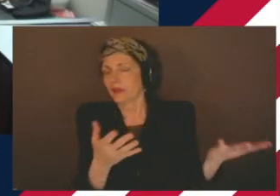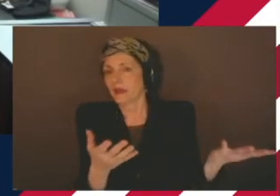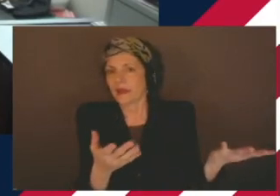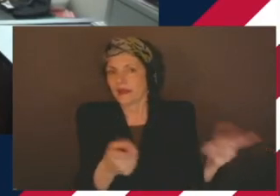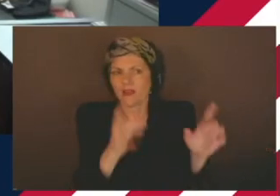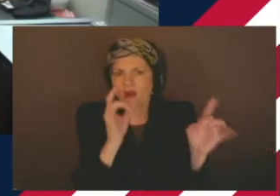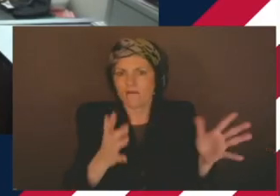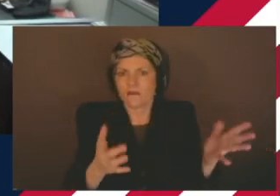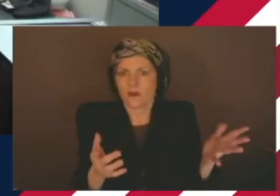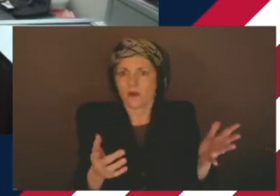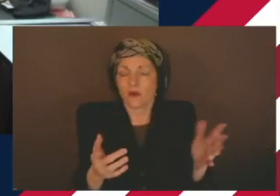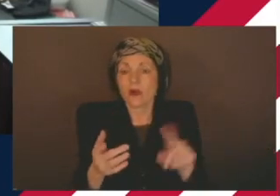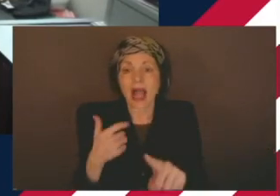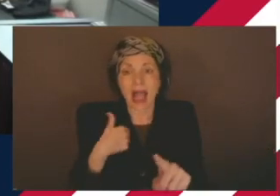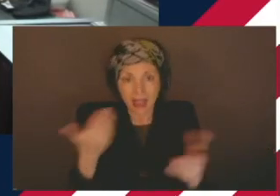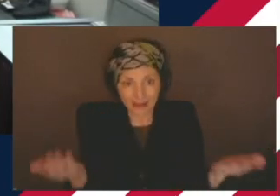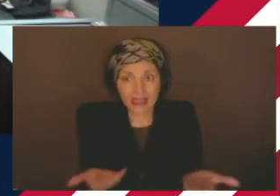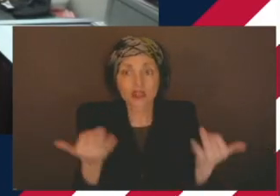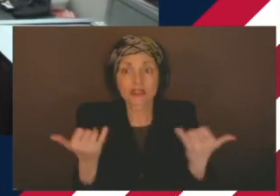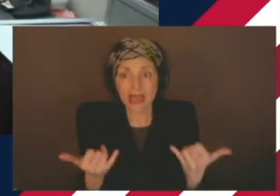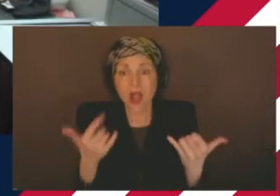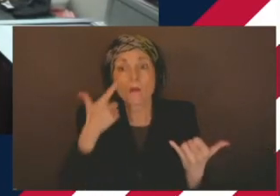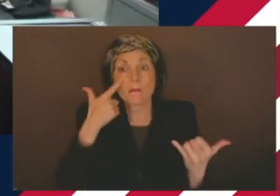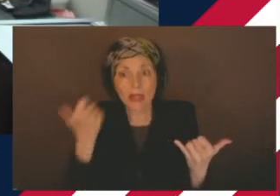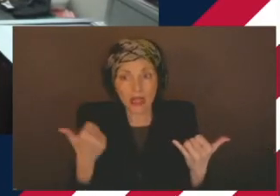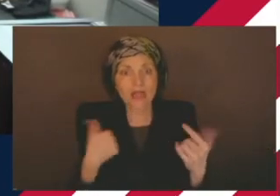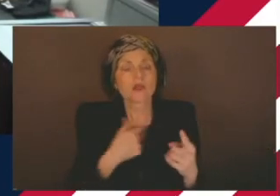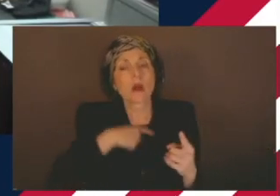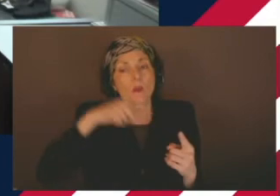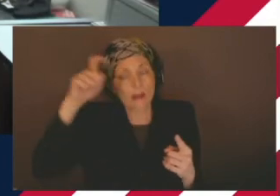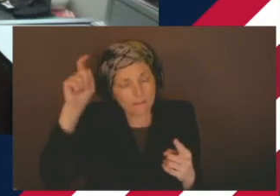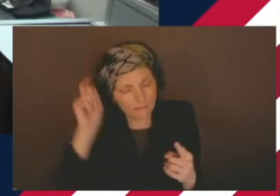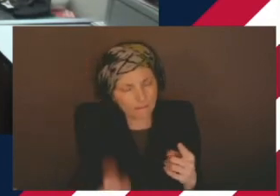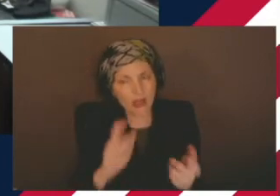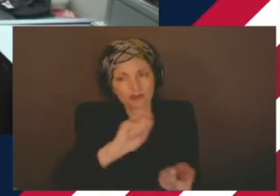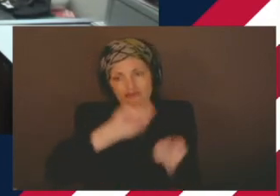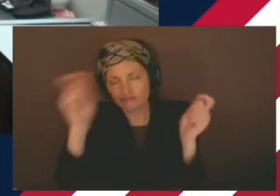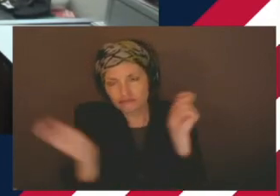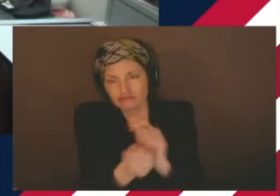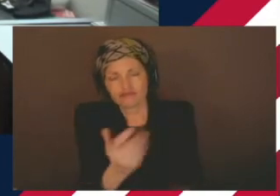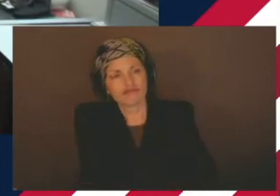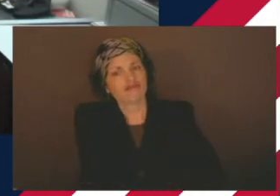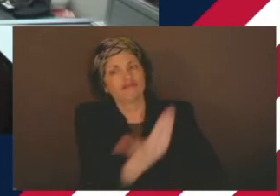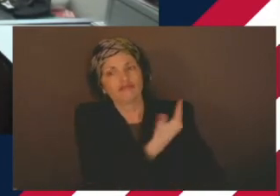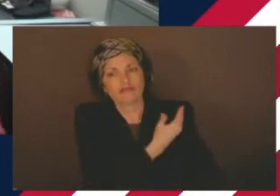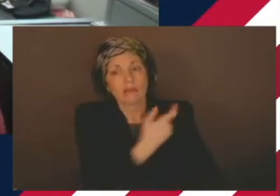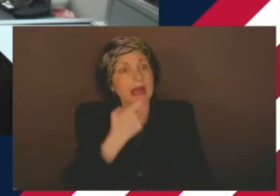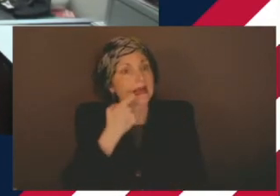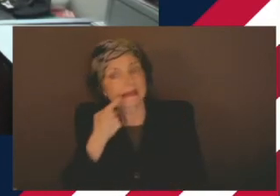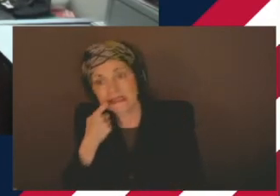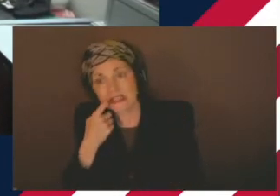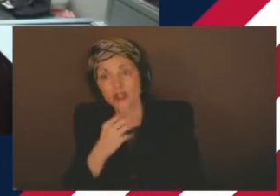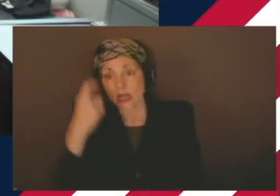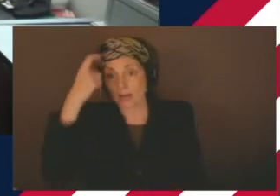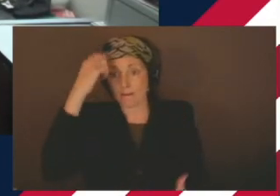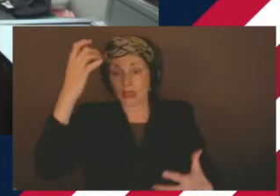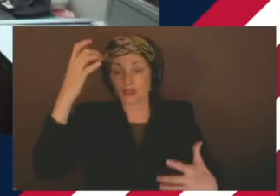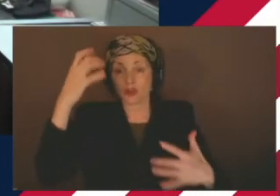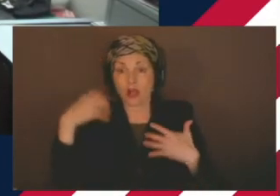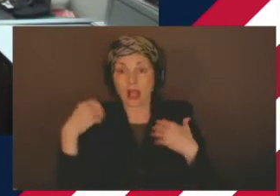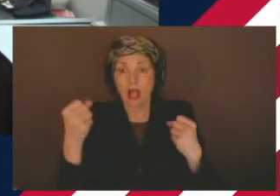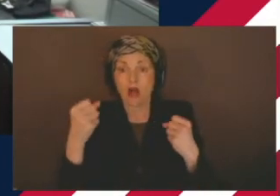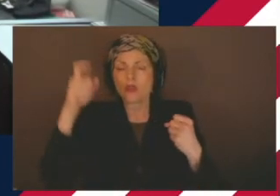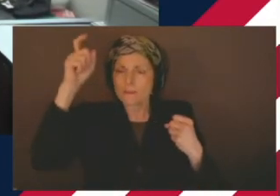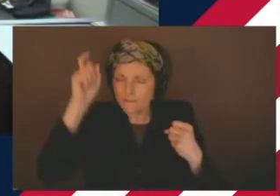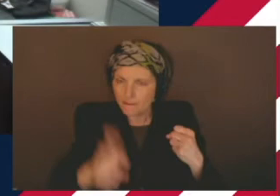of our country, we must make addiction and mental health a priority in this platform. Survival should never be a matter